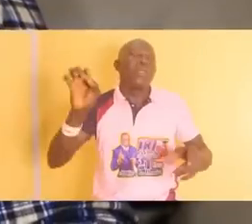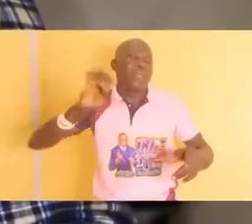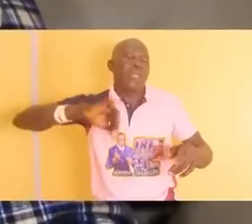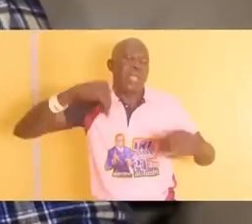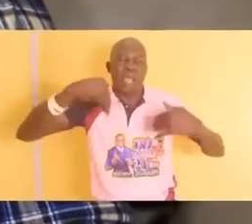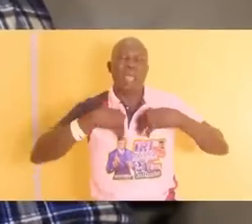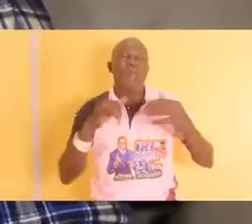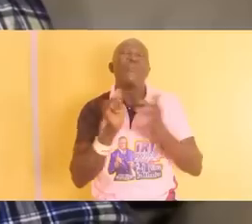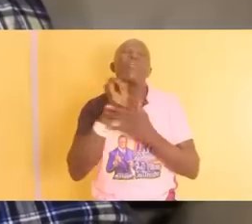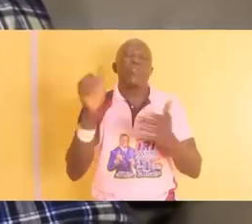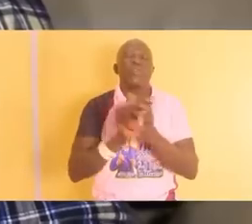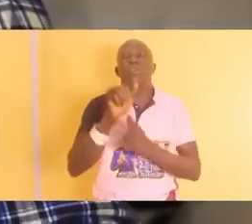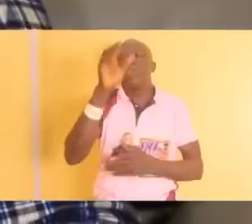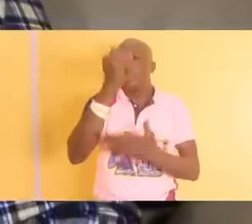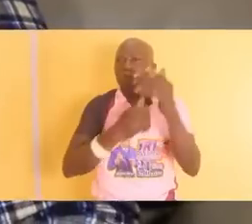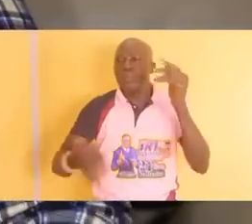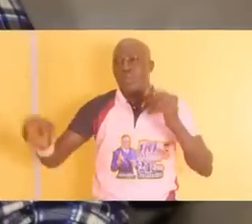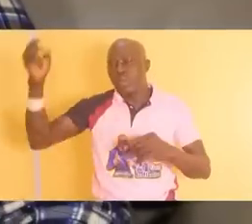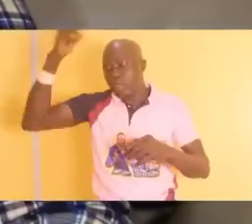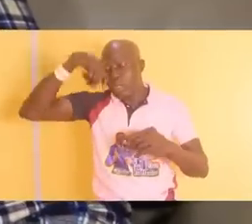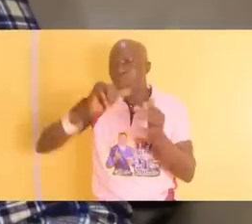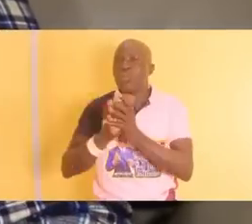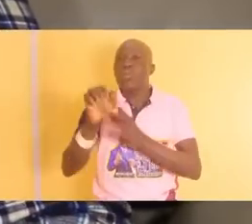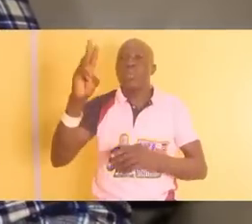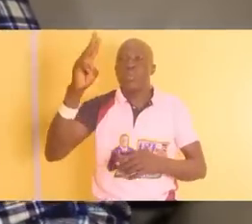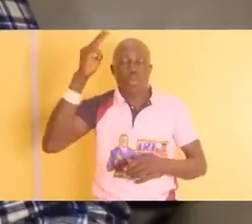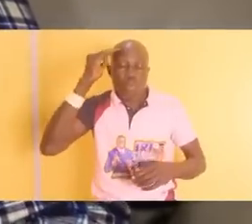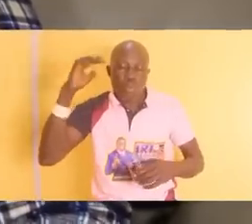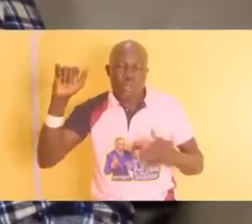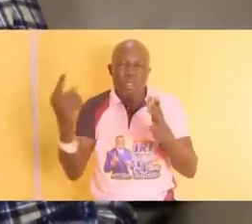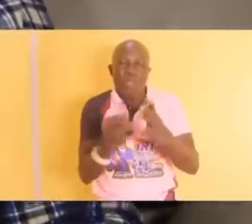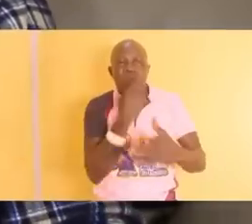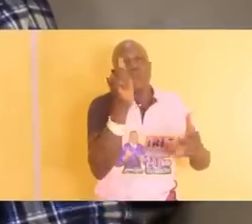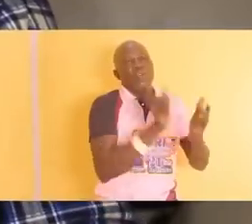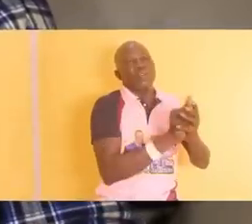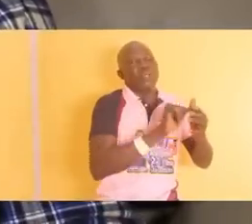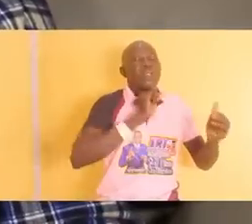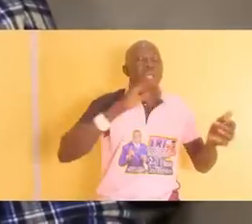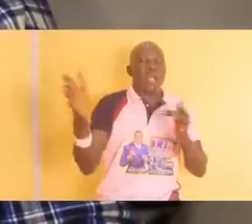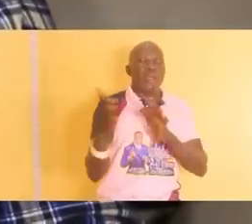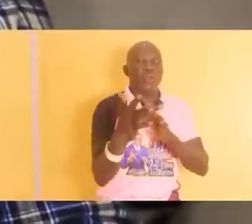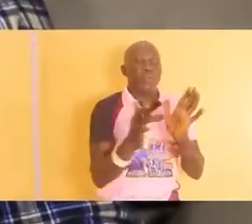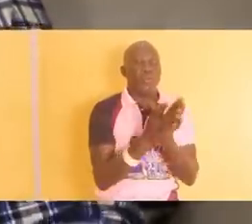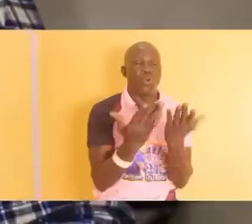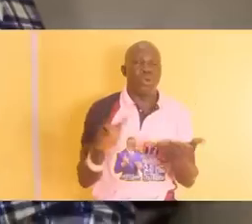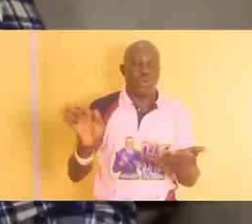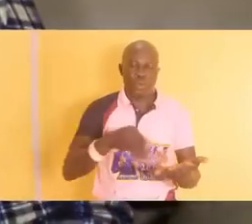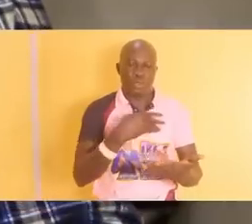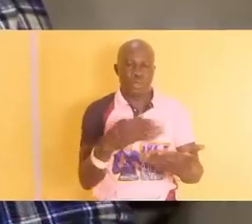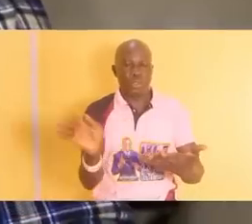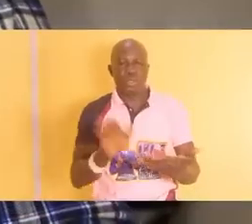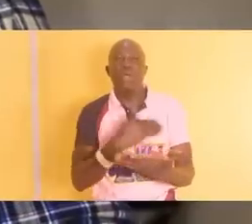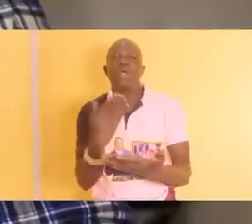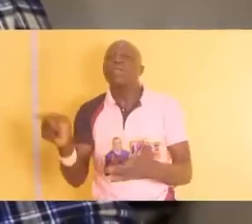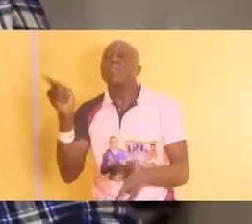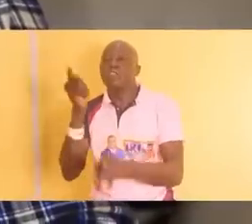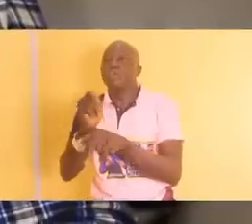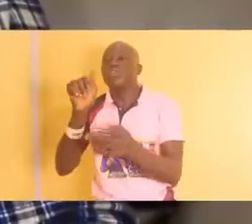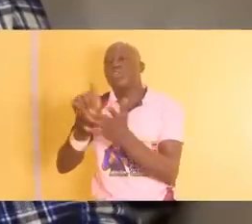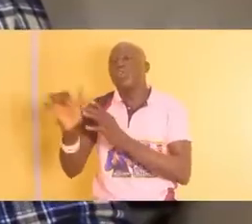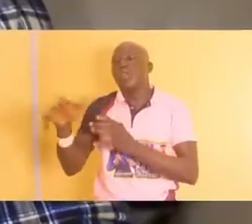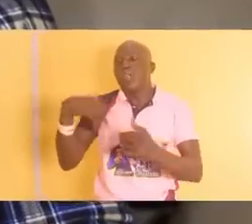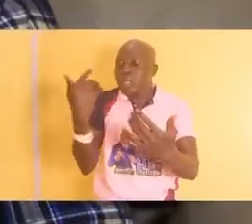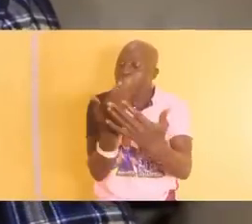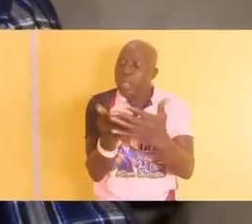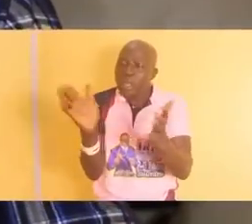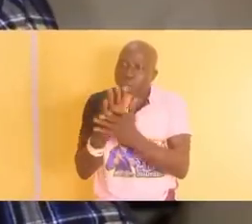want to come. Most of the people that wrote Lord, it. Sam. It's a mother that forced him to be that. It's a song. Okay, they just call it science. We